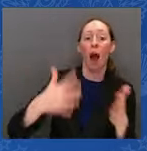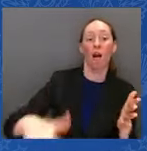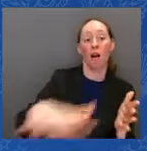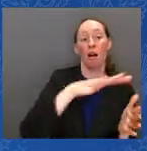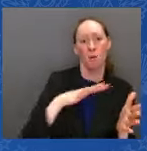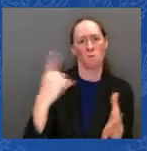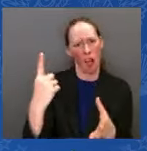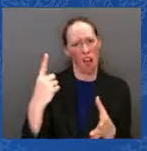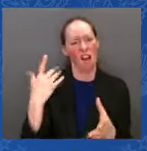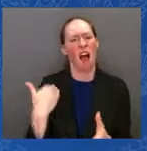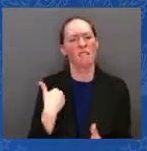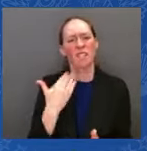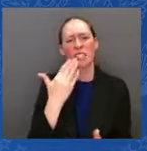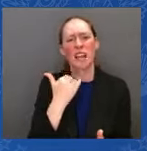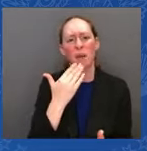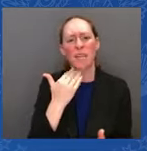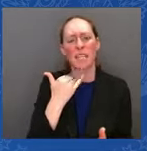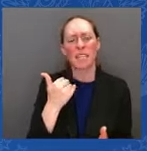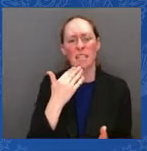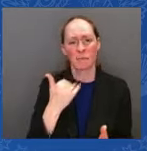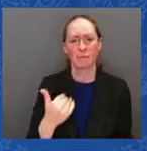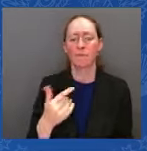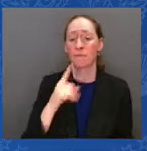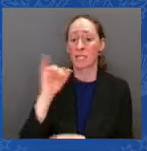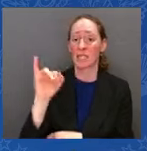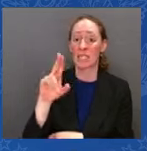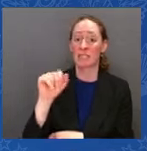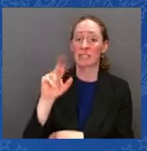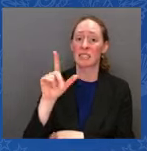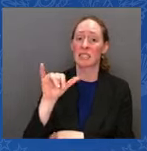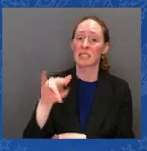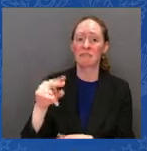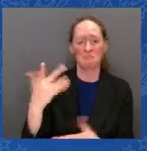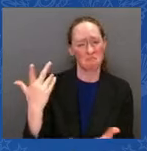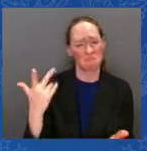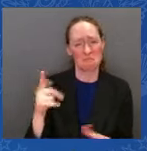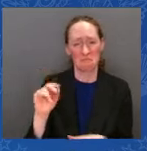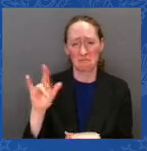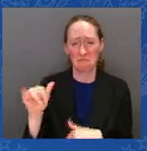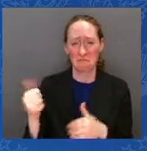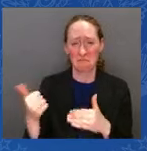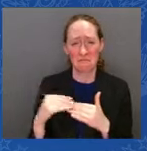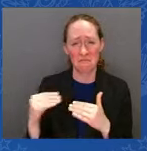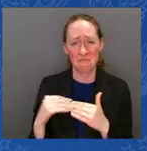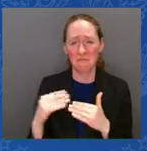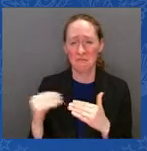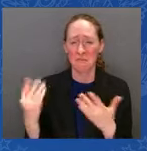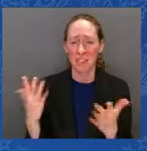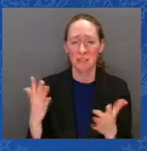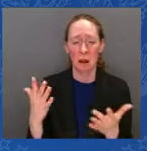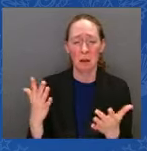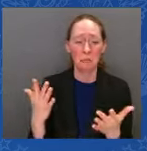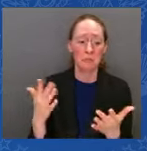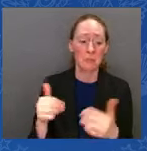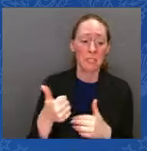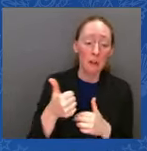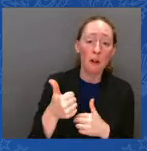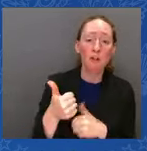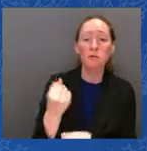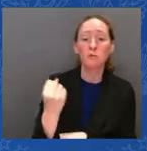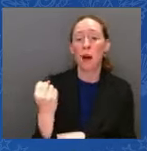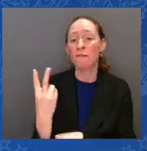Cost $10 to make it, $10. Package it, a total of $12. And they're paying hundreds of dollars,